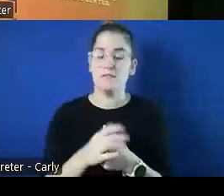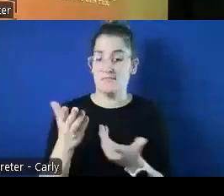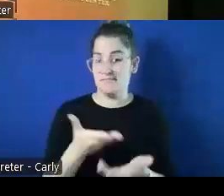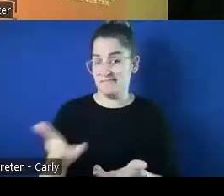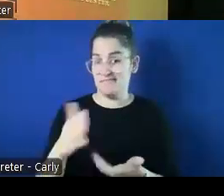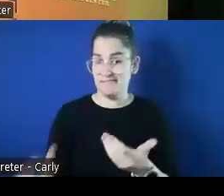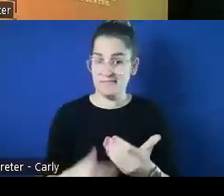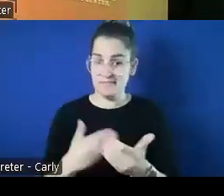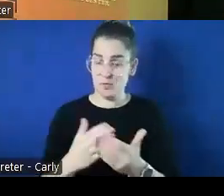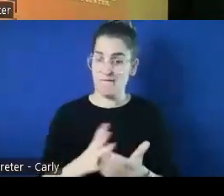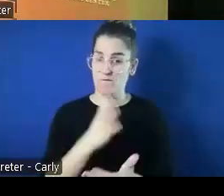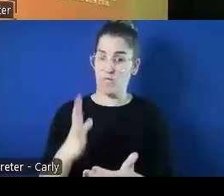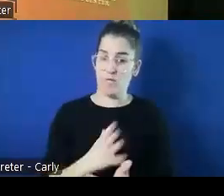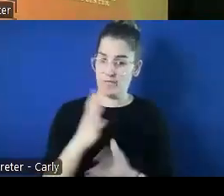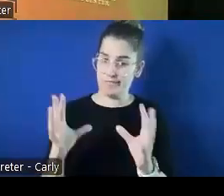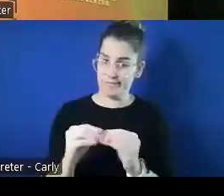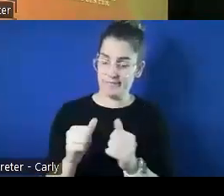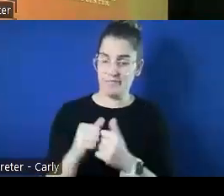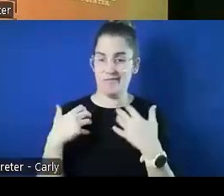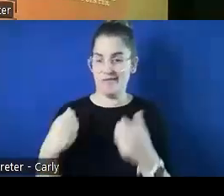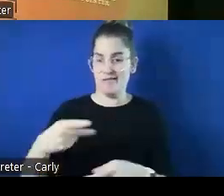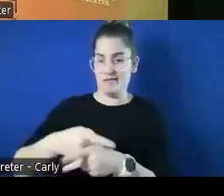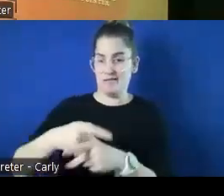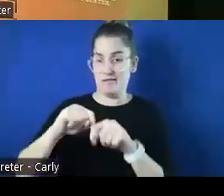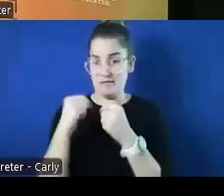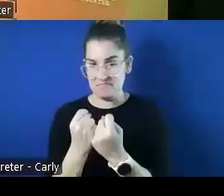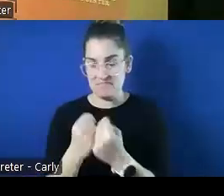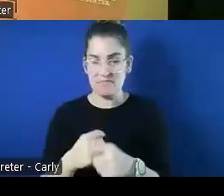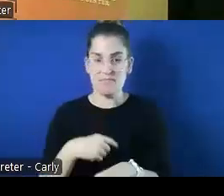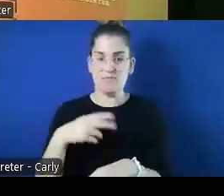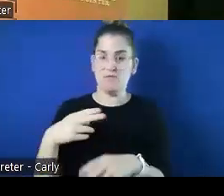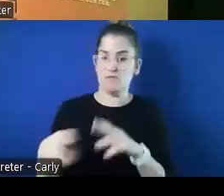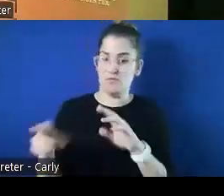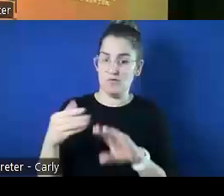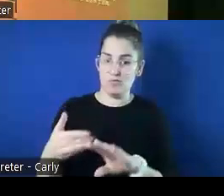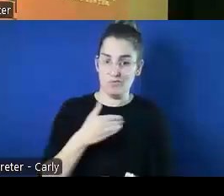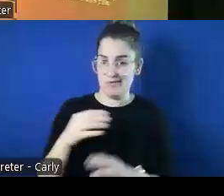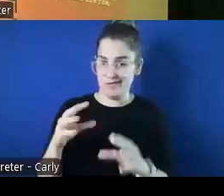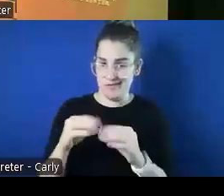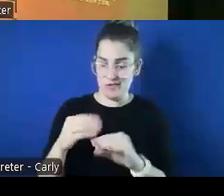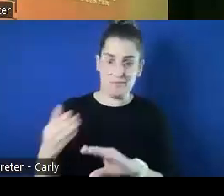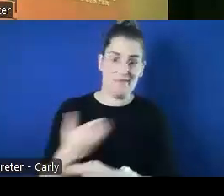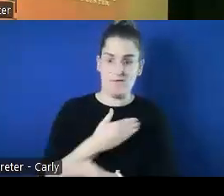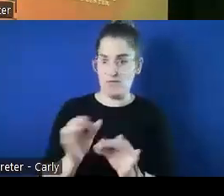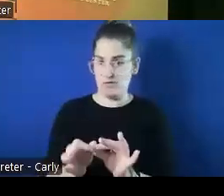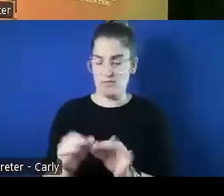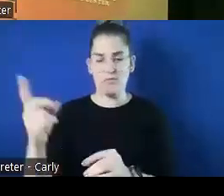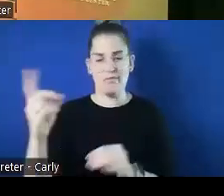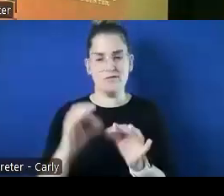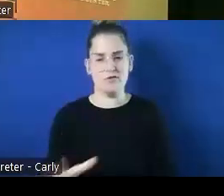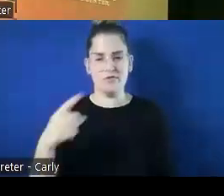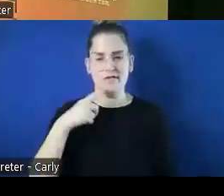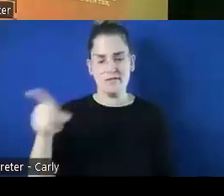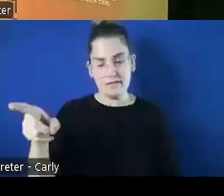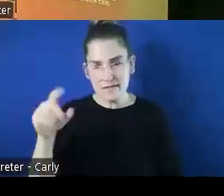all formal debriefing sessions with healthcare teams, having a short pre-session with providers before interpreting. One interpreter said, maybe